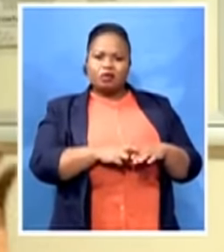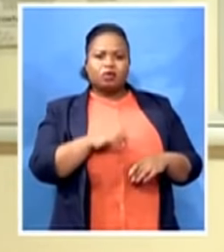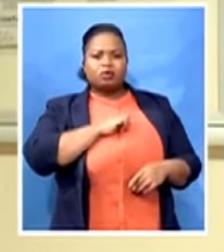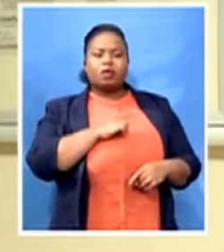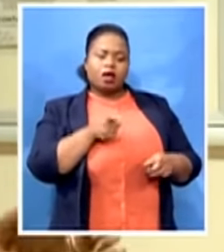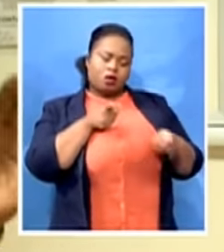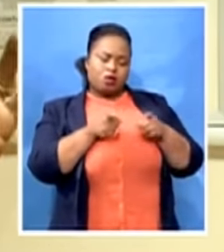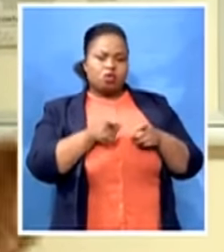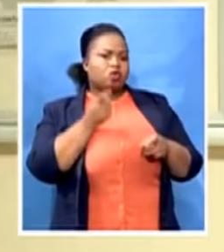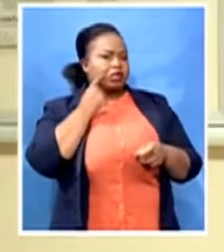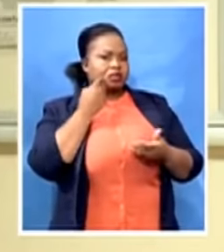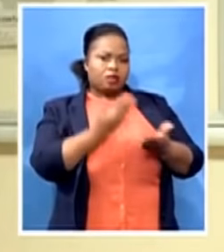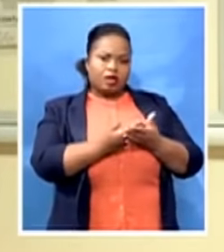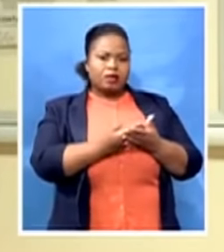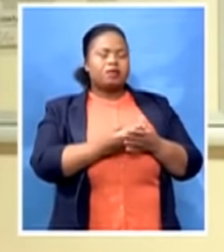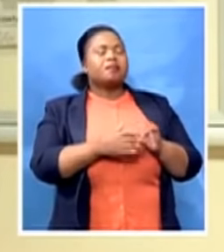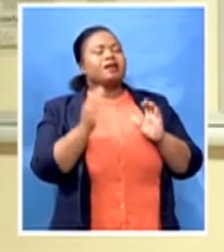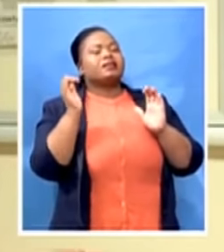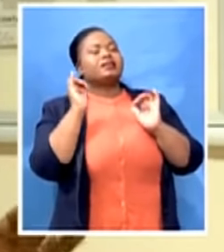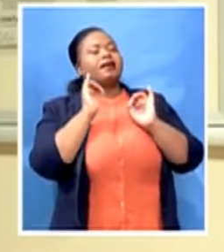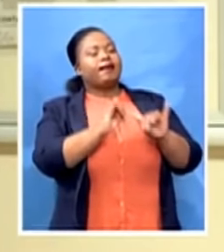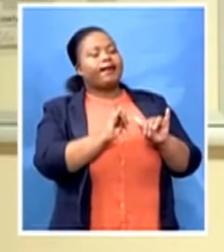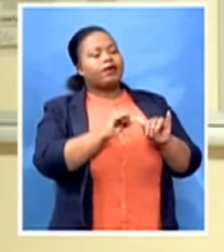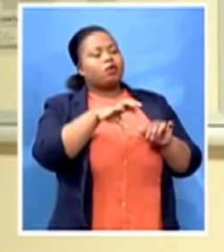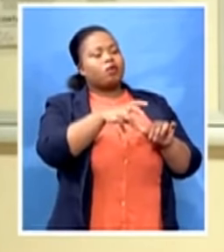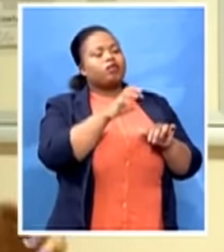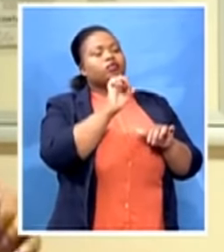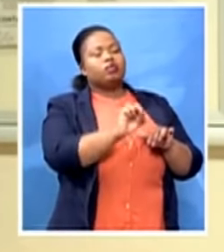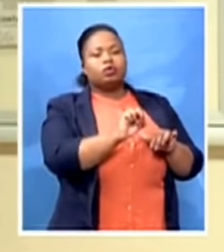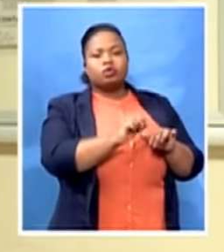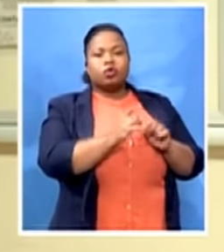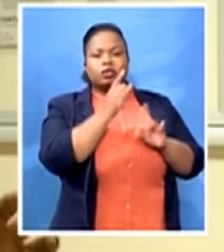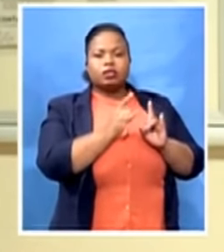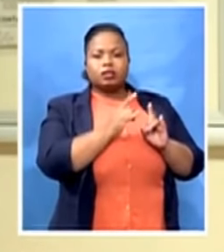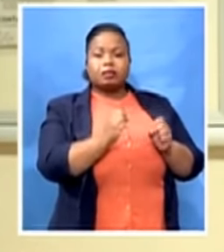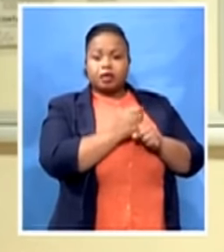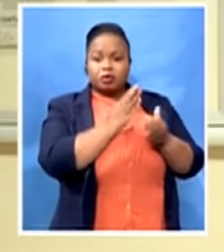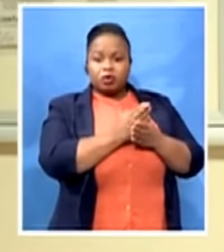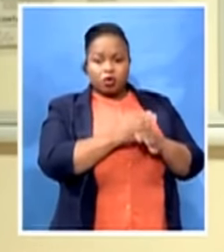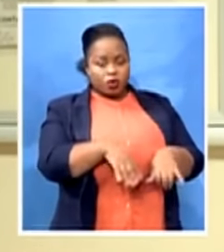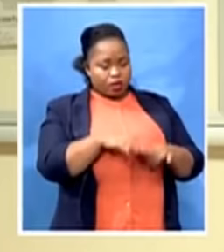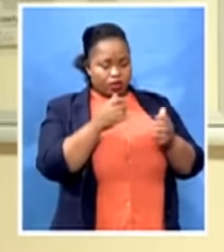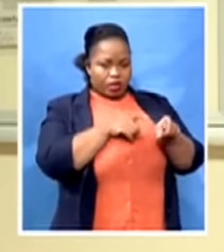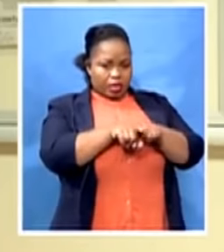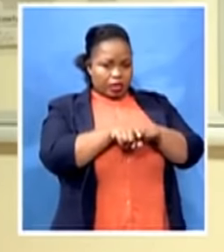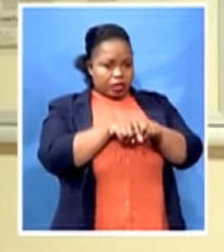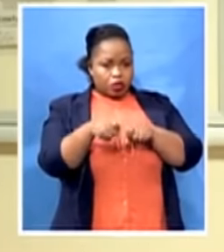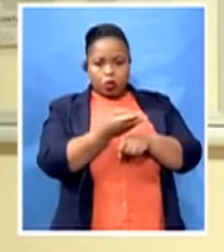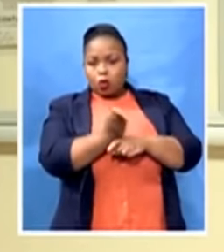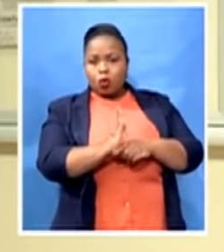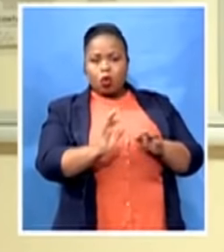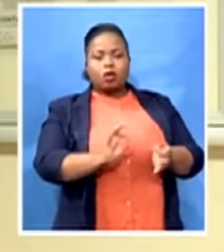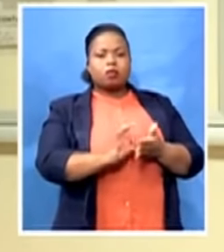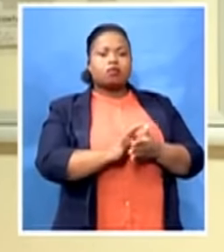where they are until we are sure that everybody is tested in Bloemfontein, until we are sure everybody is screened in Bloemfontein. Stay away